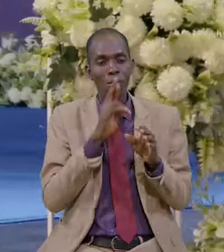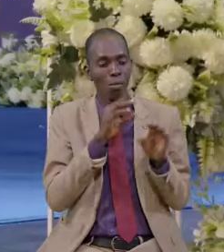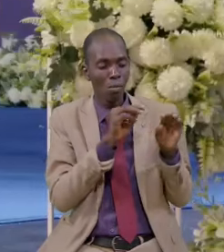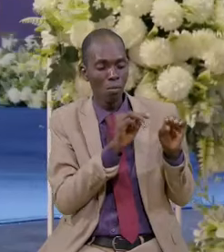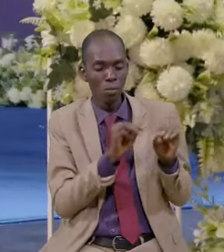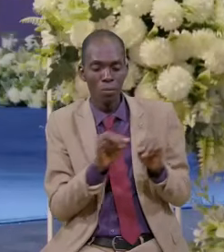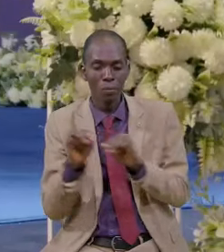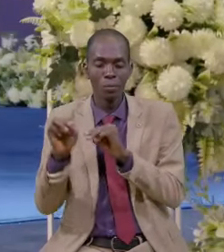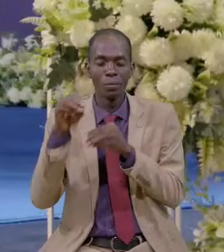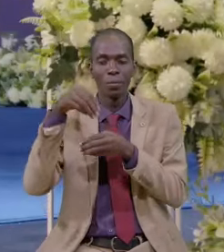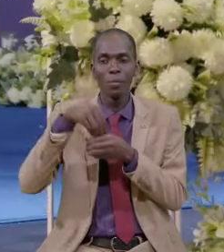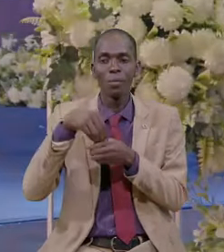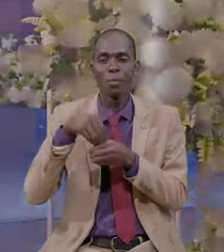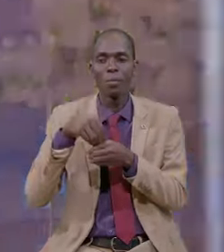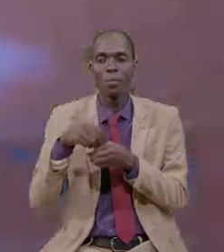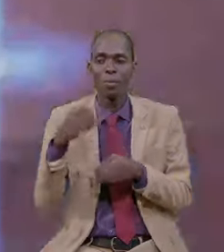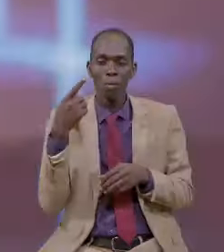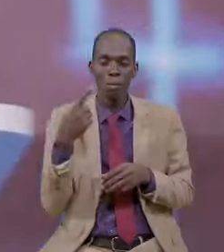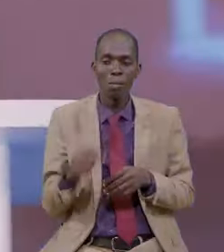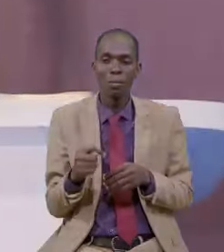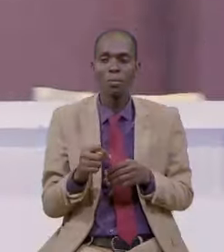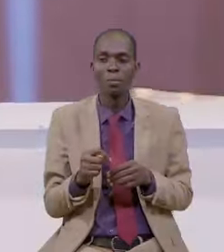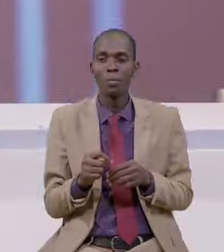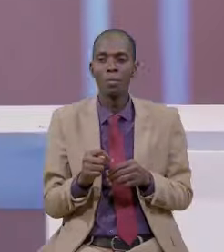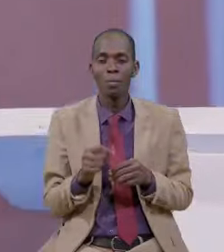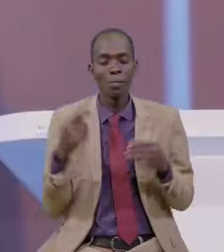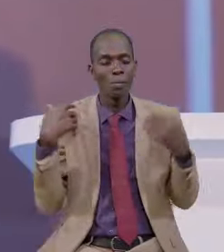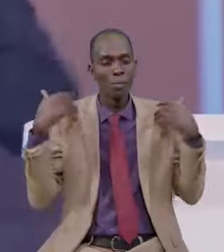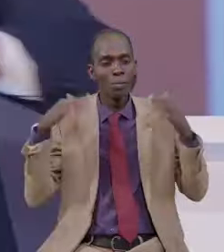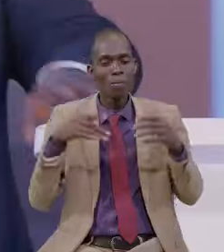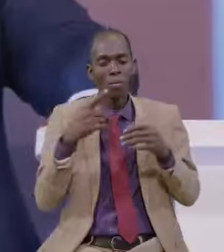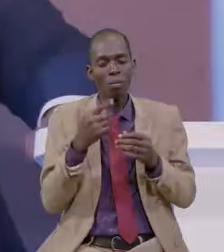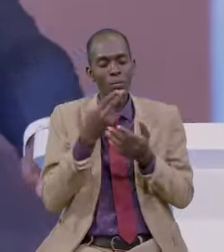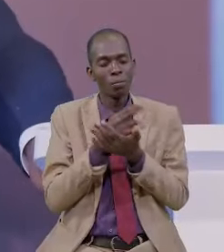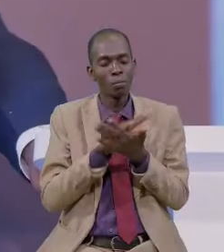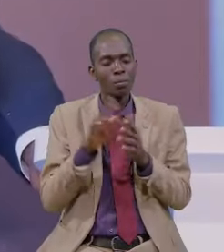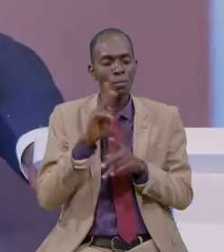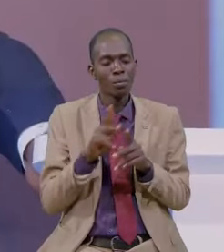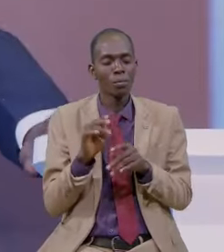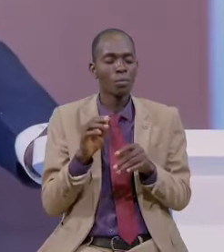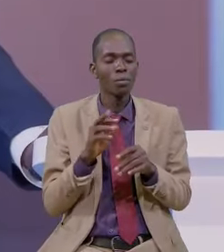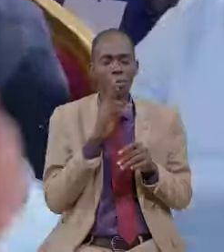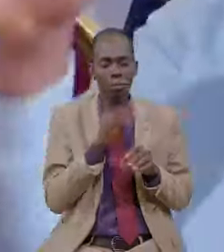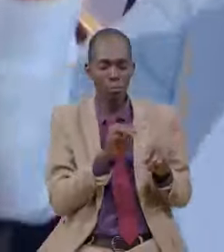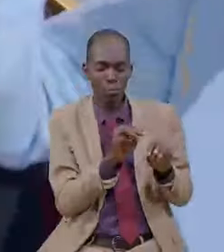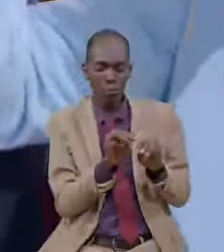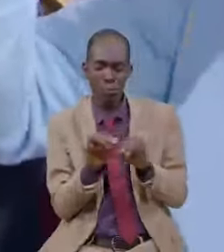marching in, the saints marching in, you'll go with them.